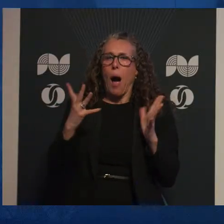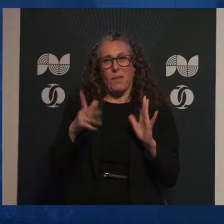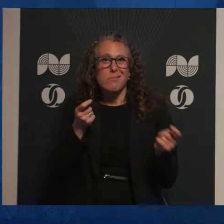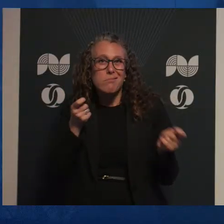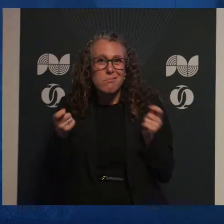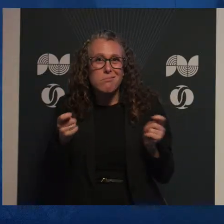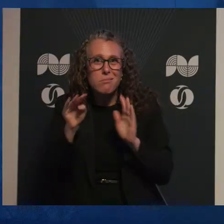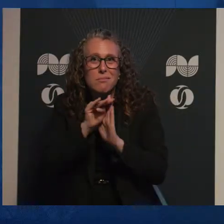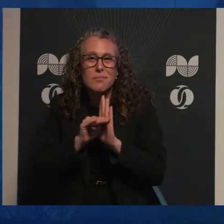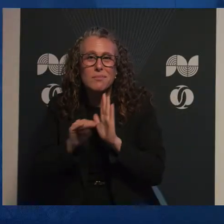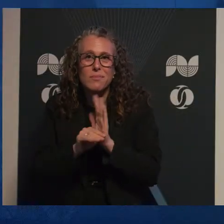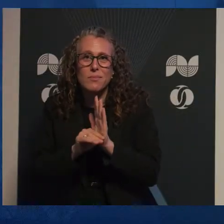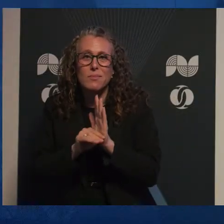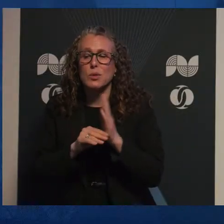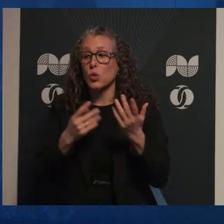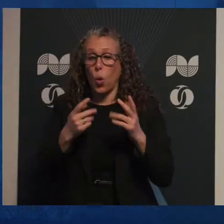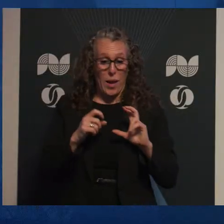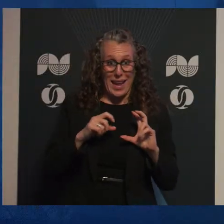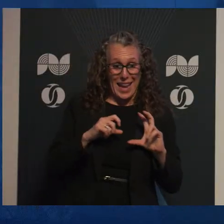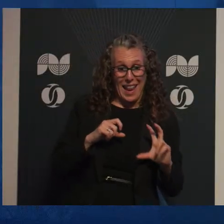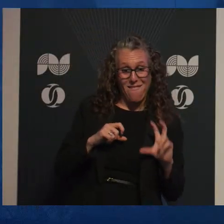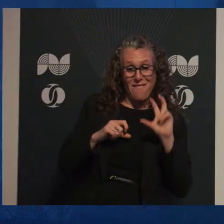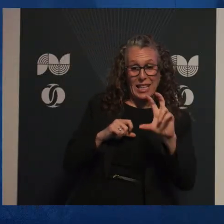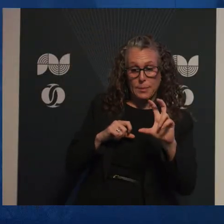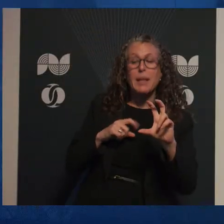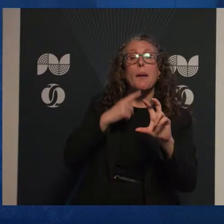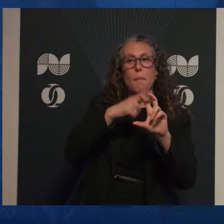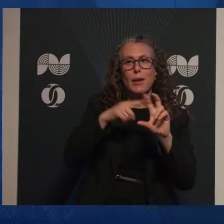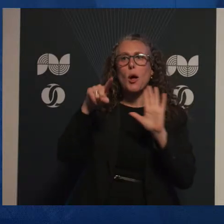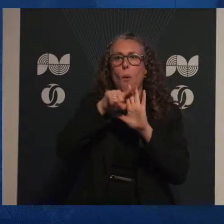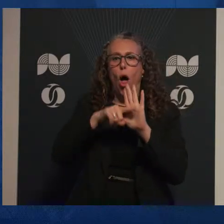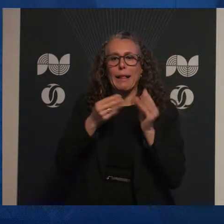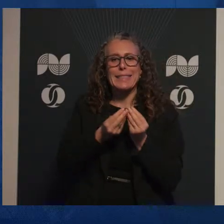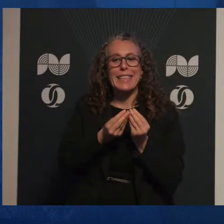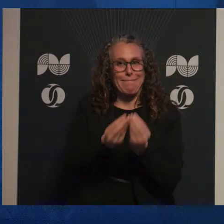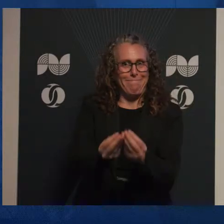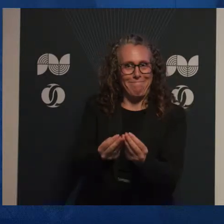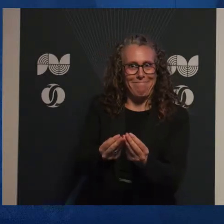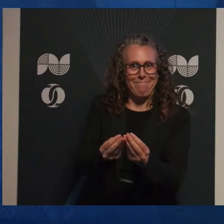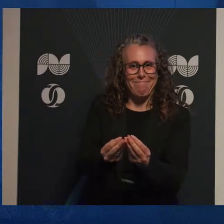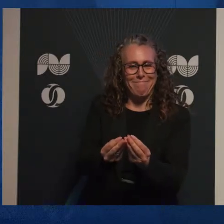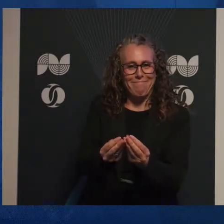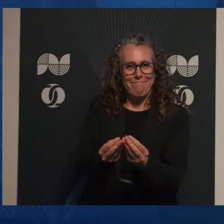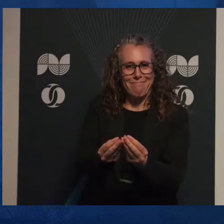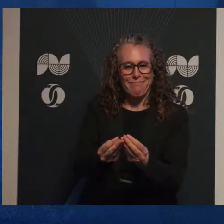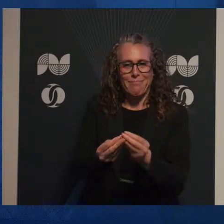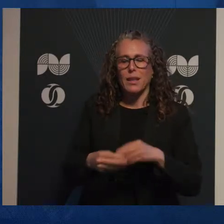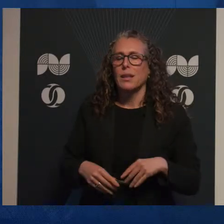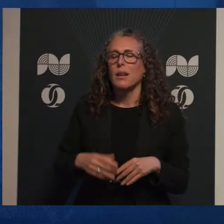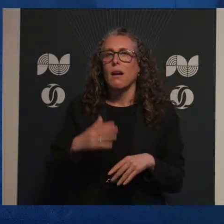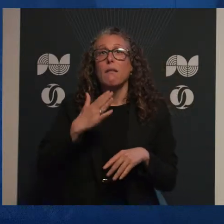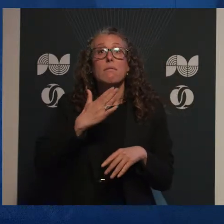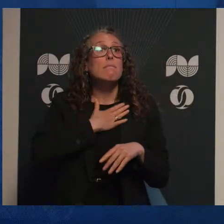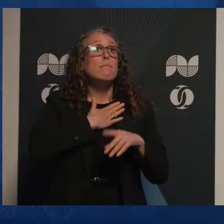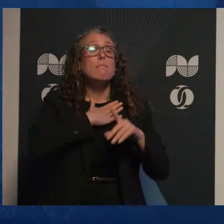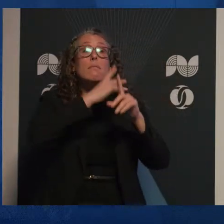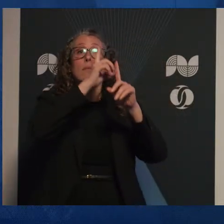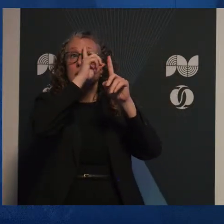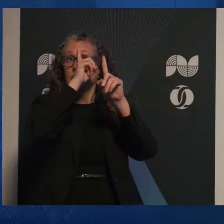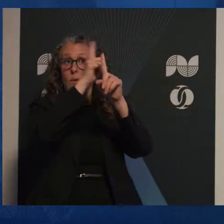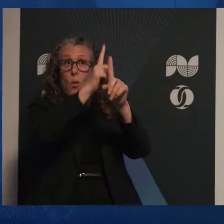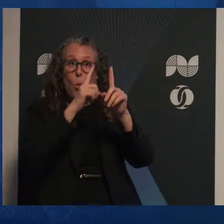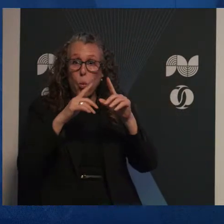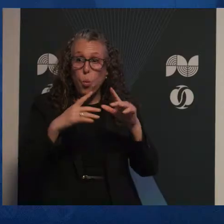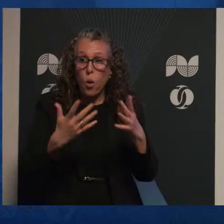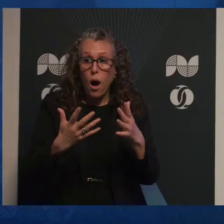our ability to combine investments with policy dialogue. A key objective for us is helping